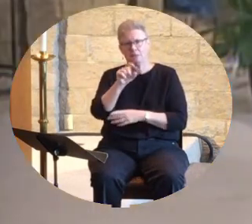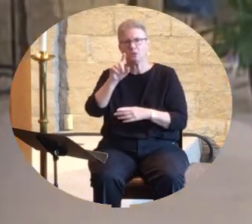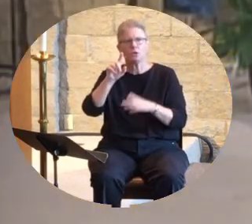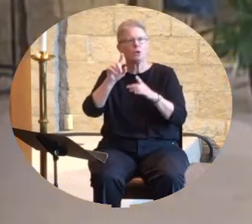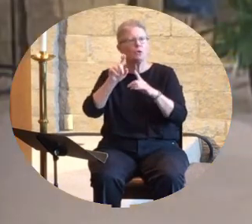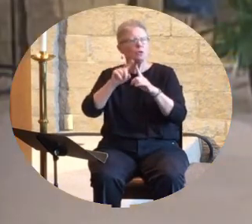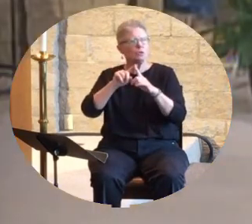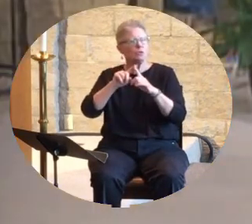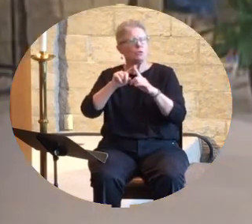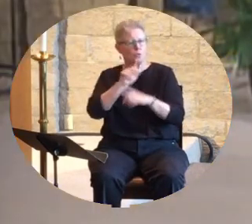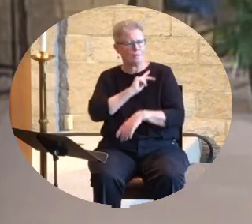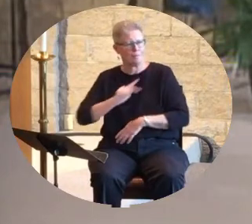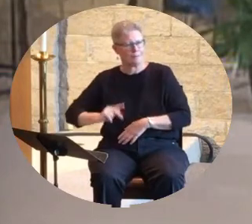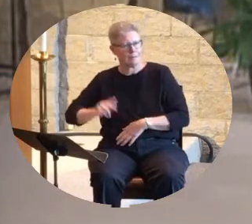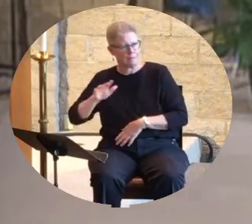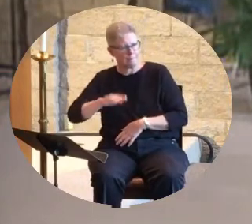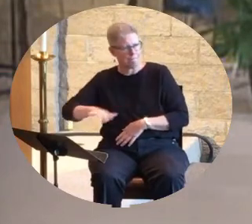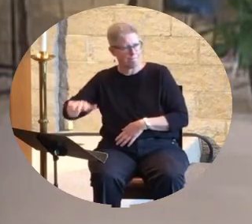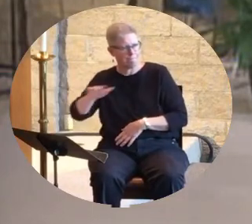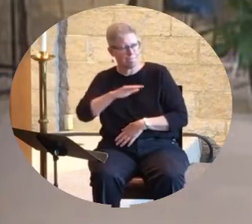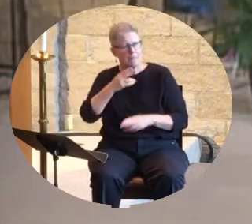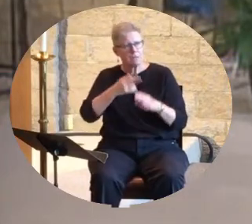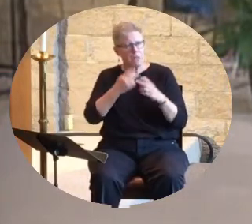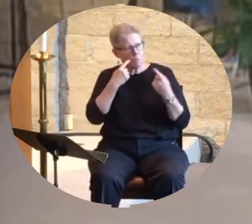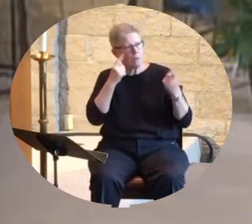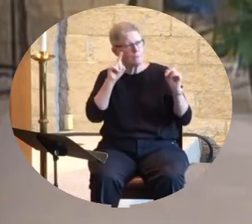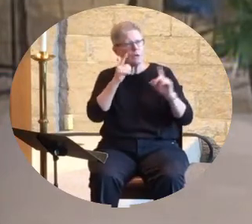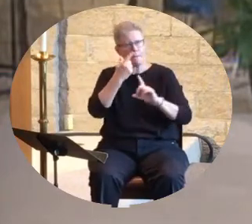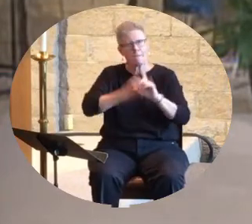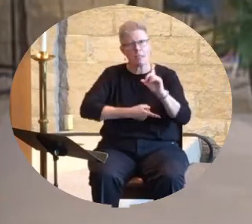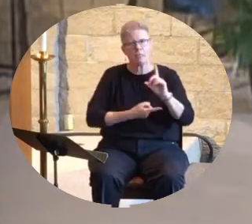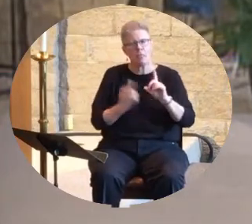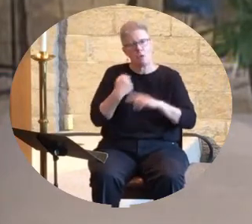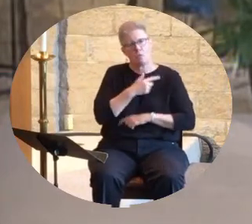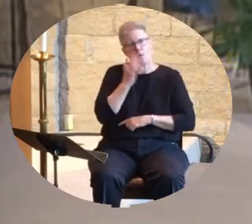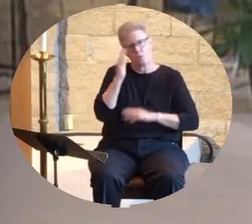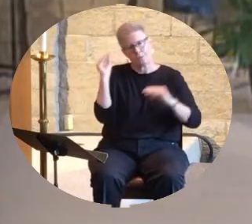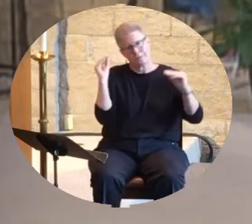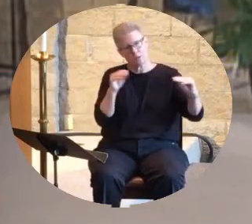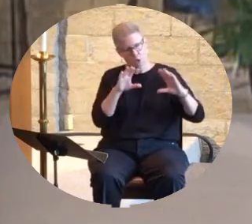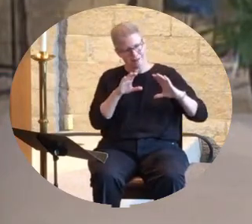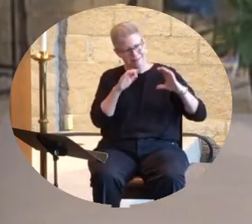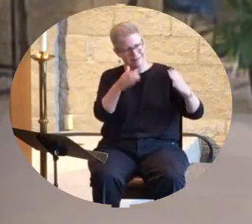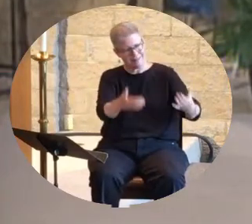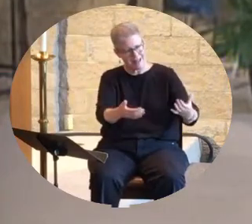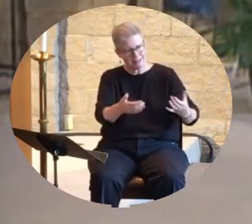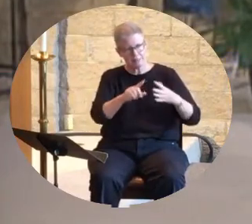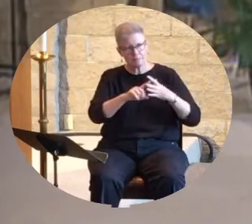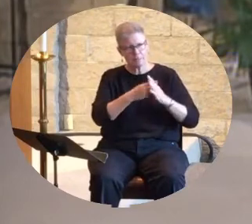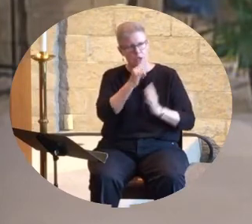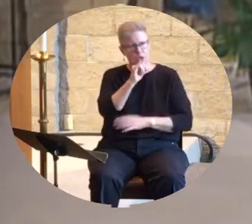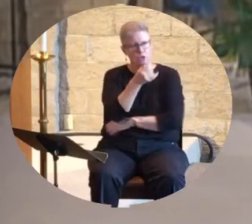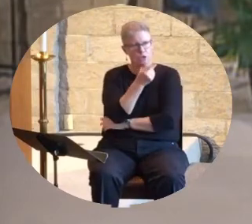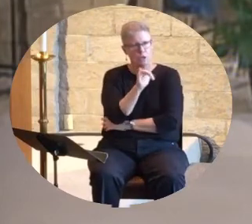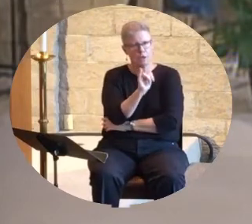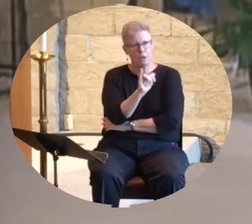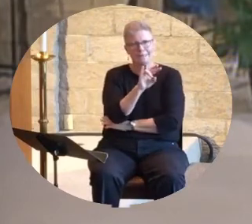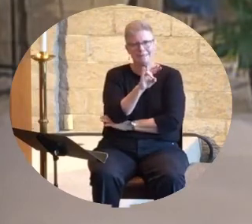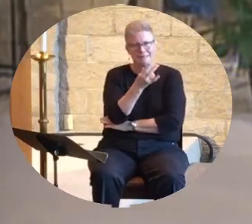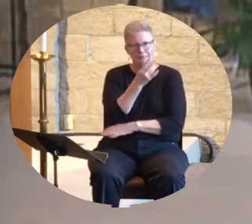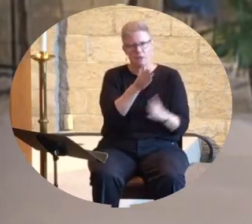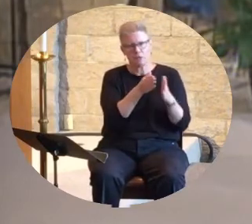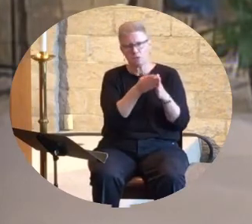Minneapolis, and we will be teaching a class called Keys to the Kingdom beginning on July the 7th through August the